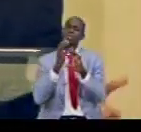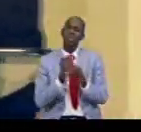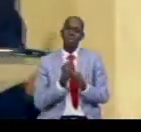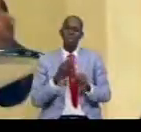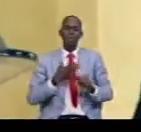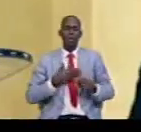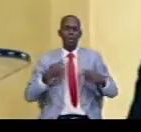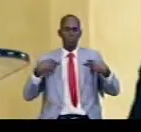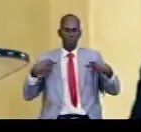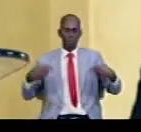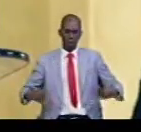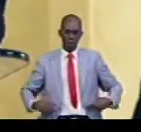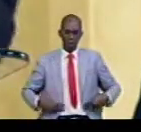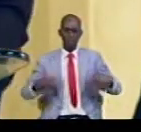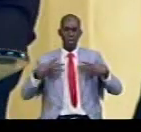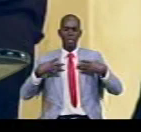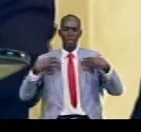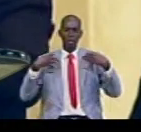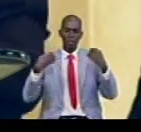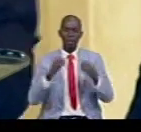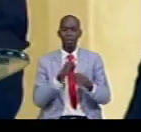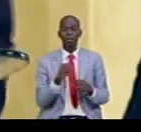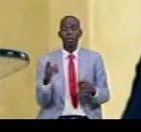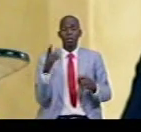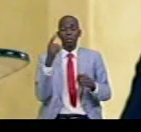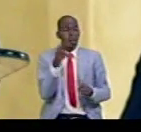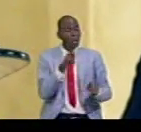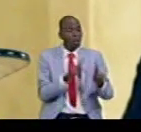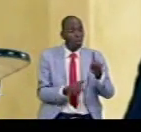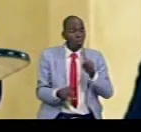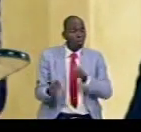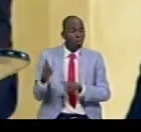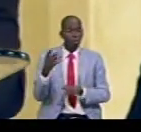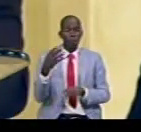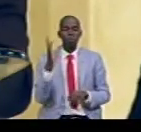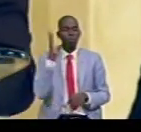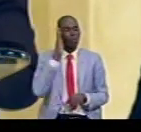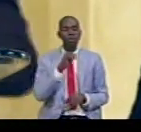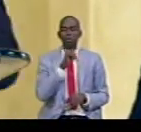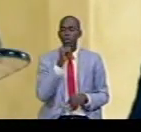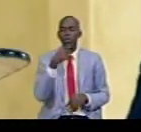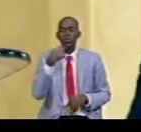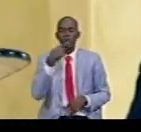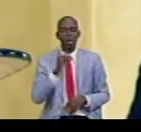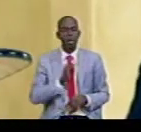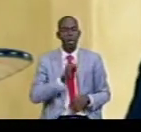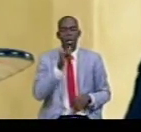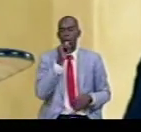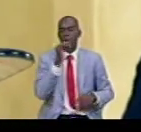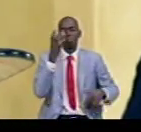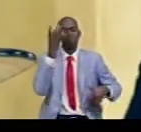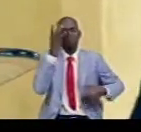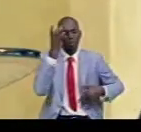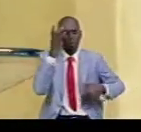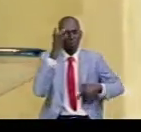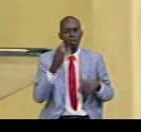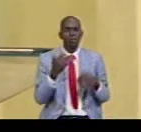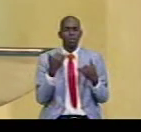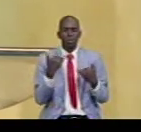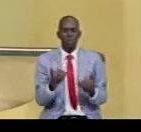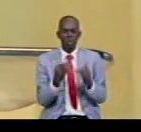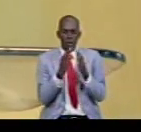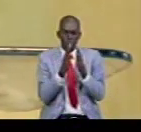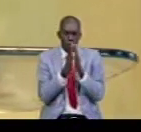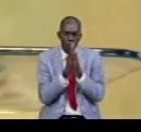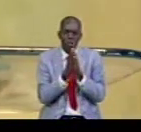I am healed. The inhabitant shall not say, I am sick. I claim my spiritual healing. I claim my physical healing. Begin to claim